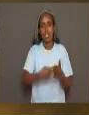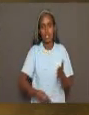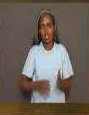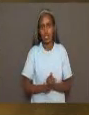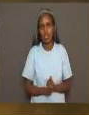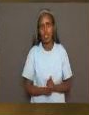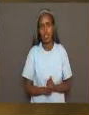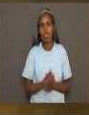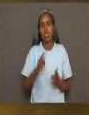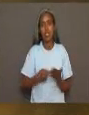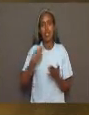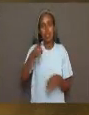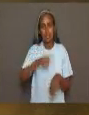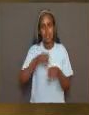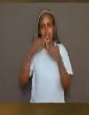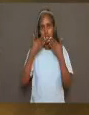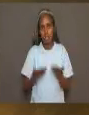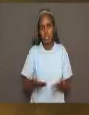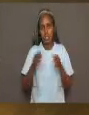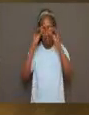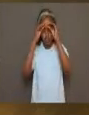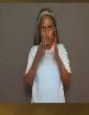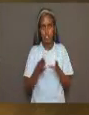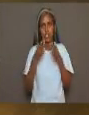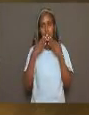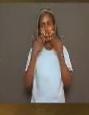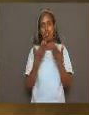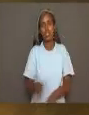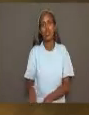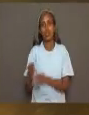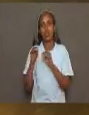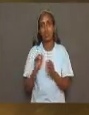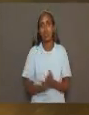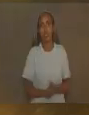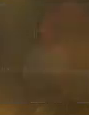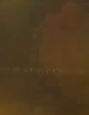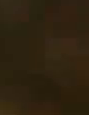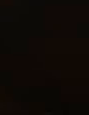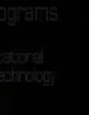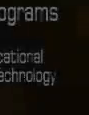Until next lesson, thank you, teacher. Thank you, students.